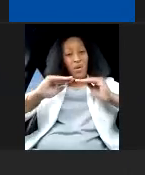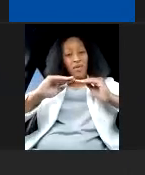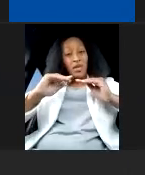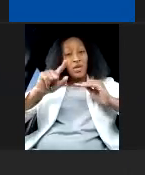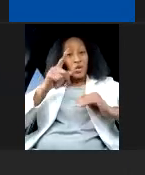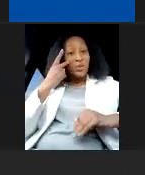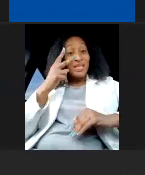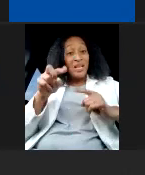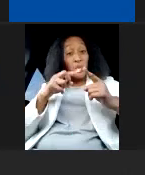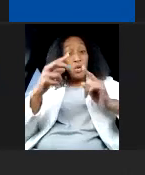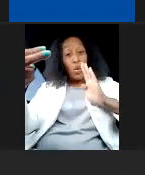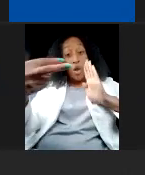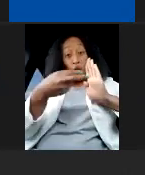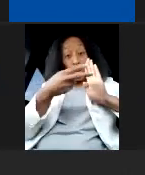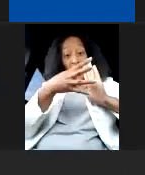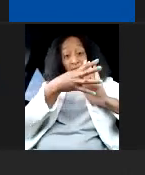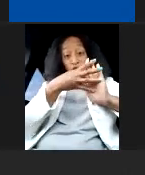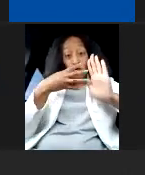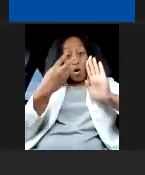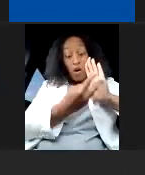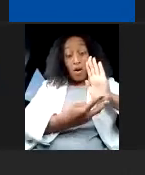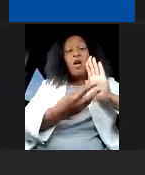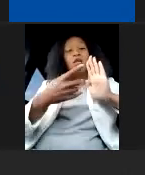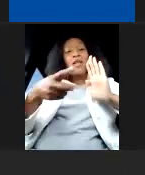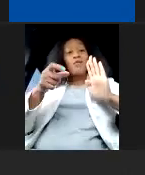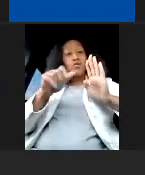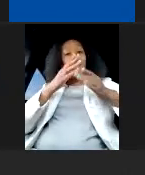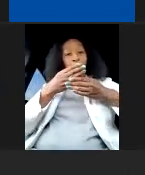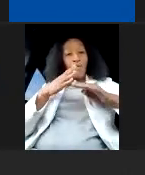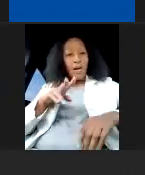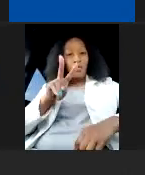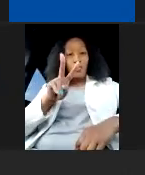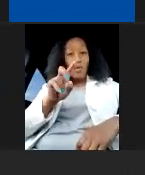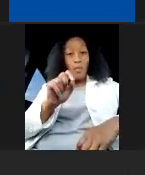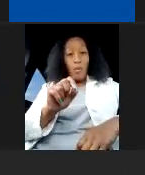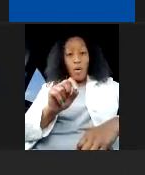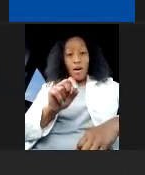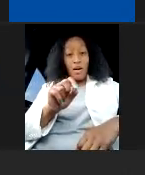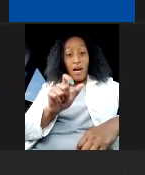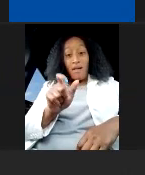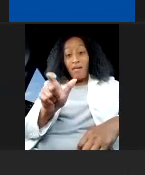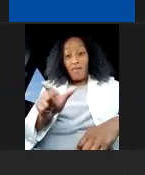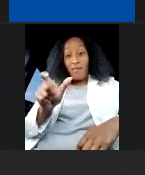divide 1 inch by 2.54 centimeters, because they're equivalent, I get 1.